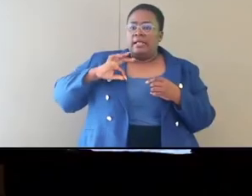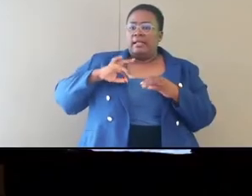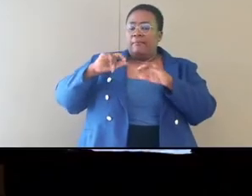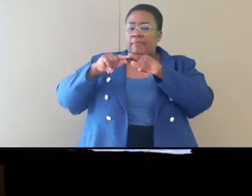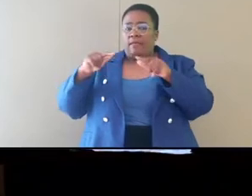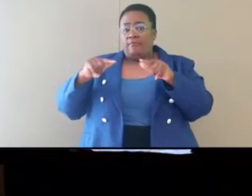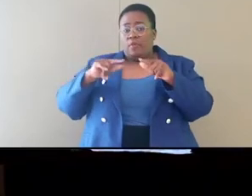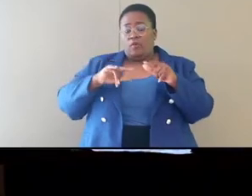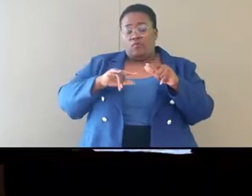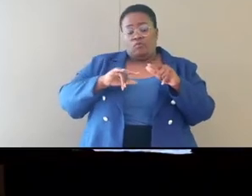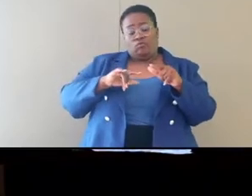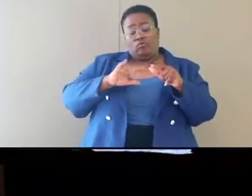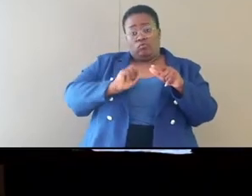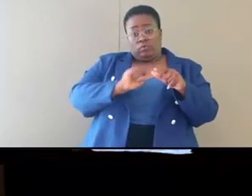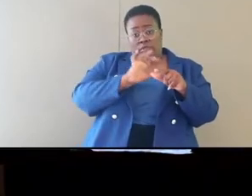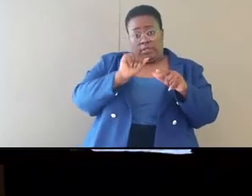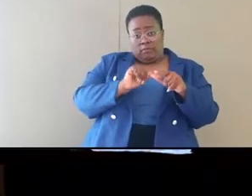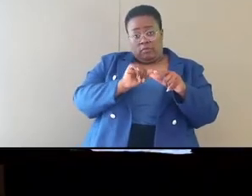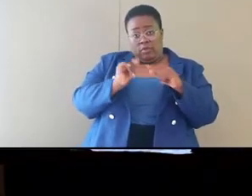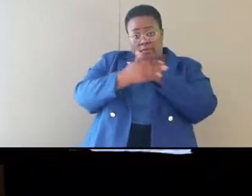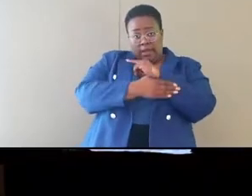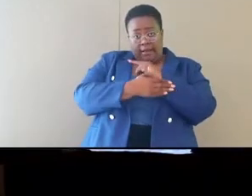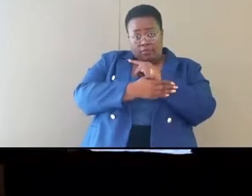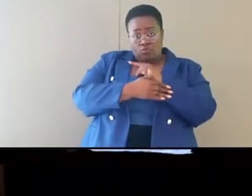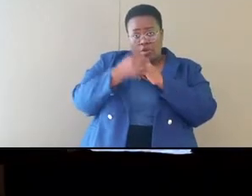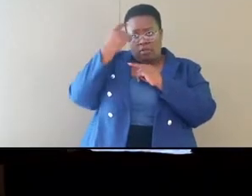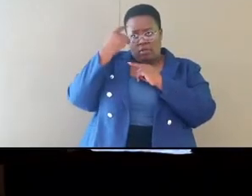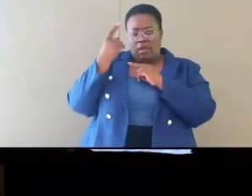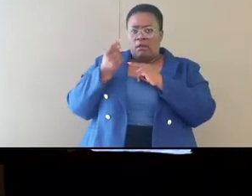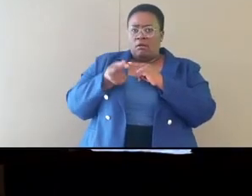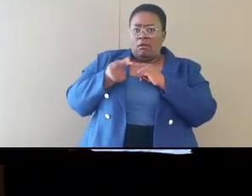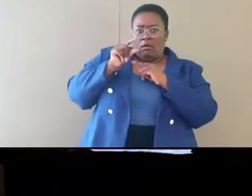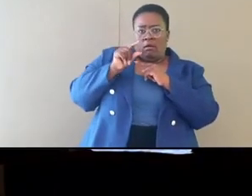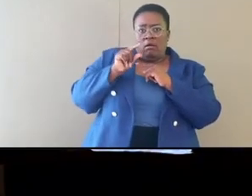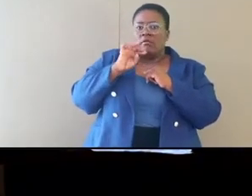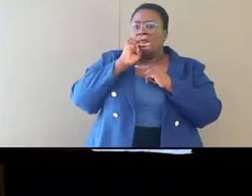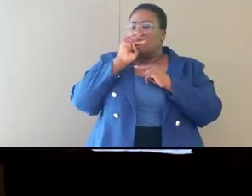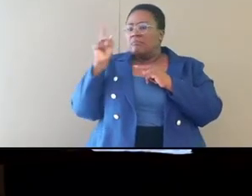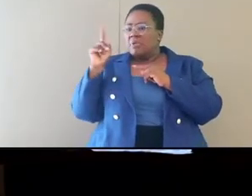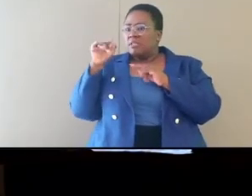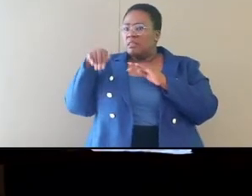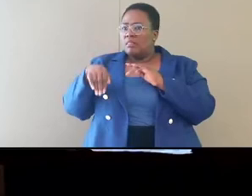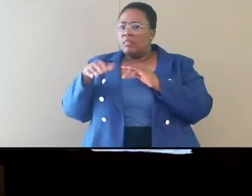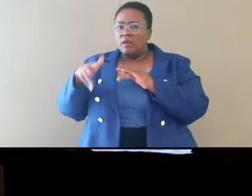bottom going along the bottom. So you'd expect the higher the income of a country, the lower the stunting rate.